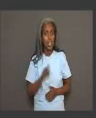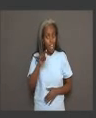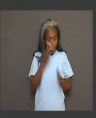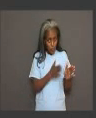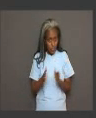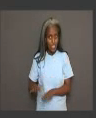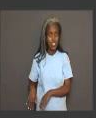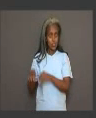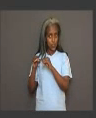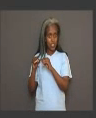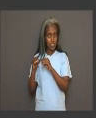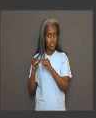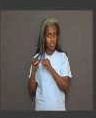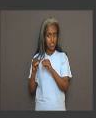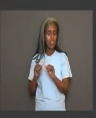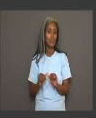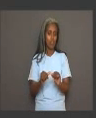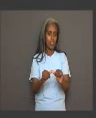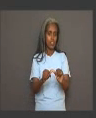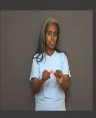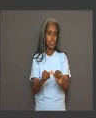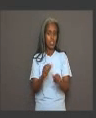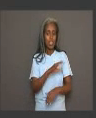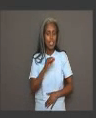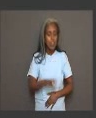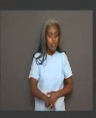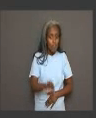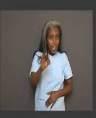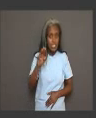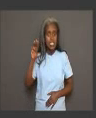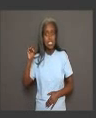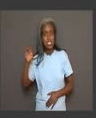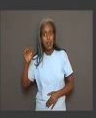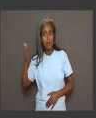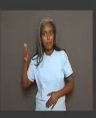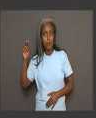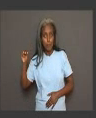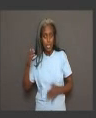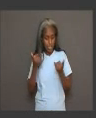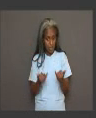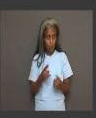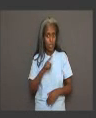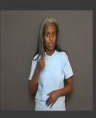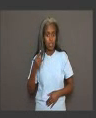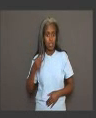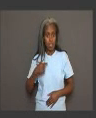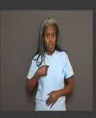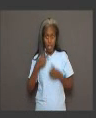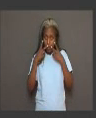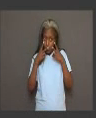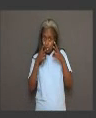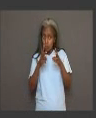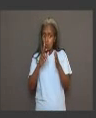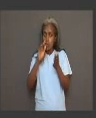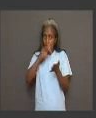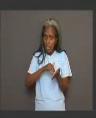ready, students? Go ahead and find the mean now, and I will see you again in a